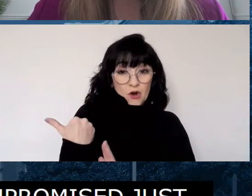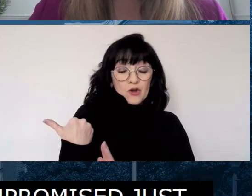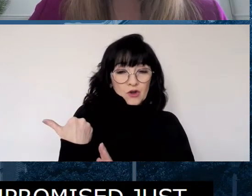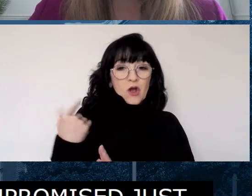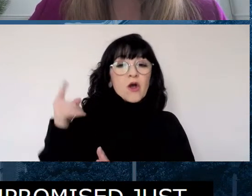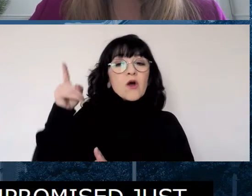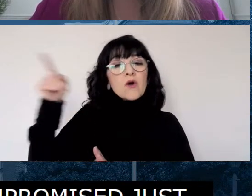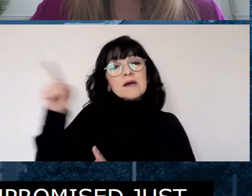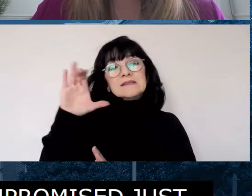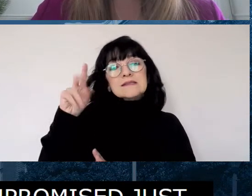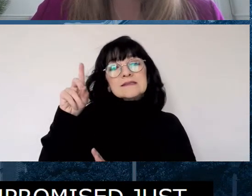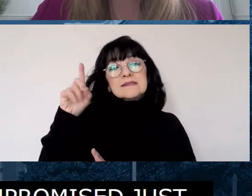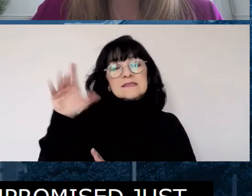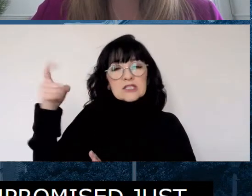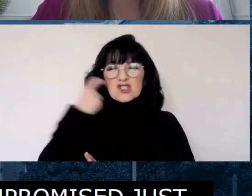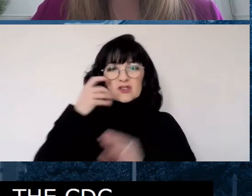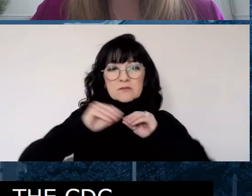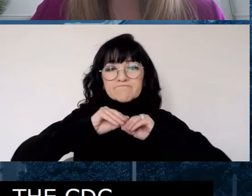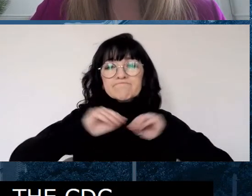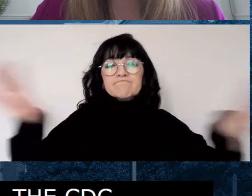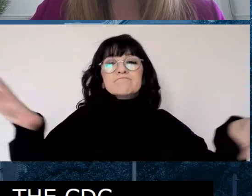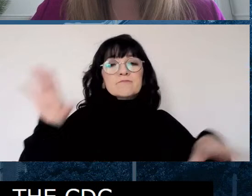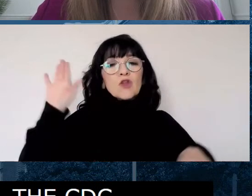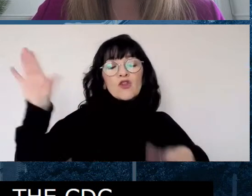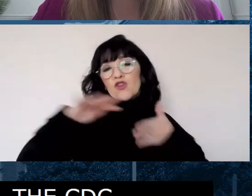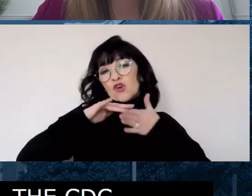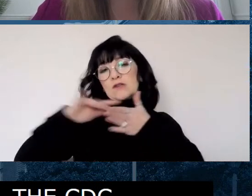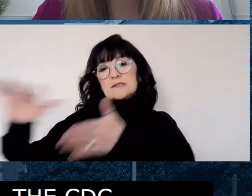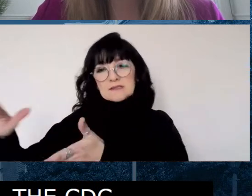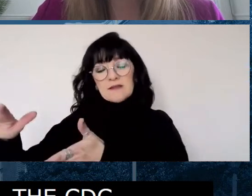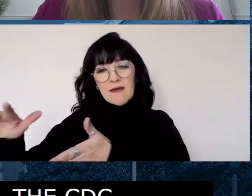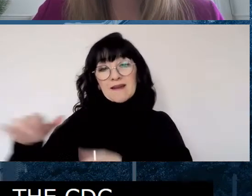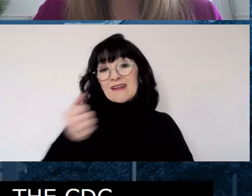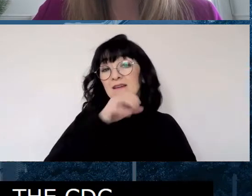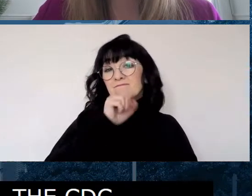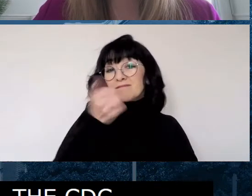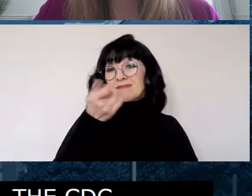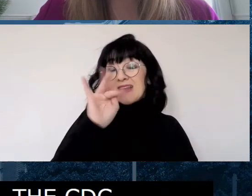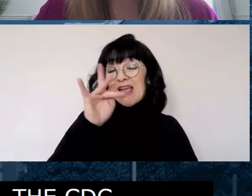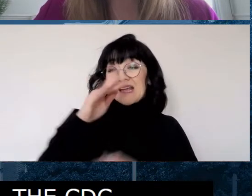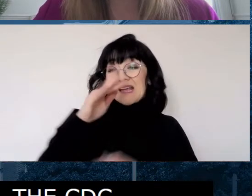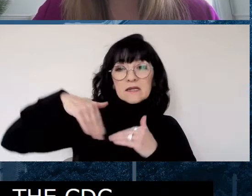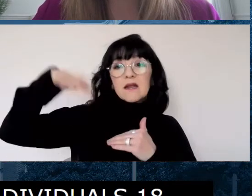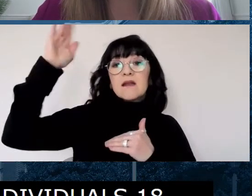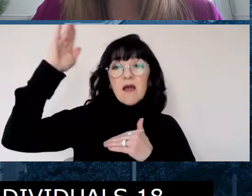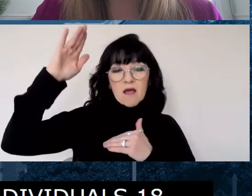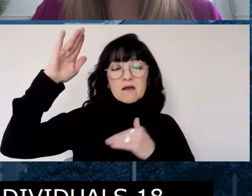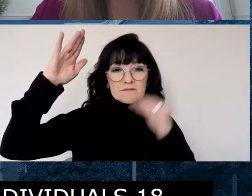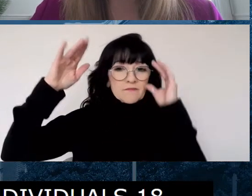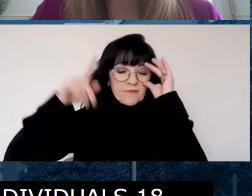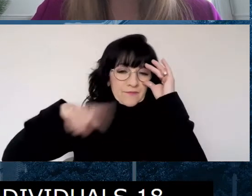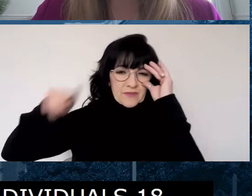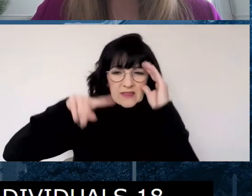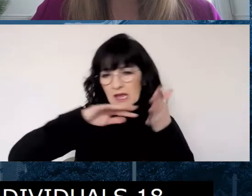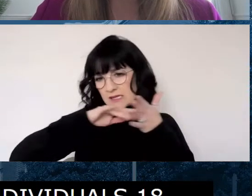older, and it showed that hospitalization rates among unvaccinated people were 23 times